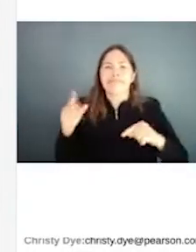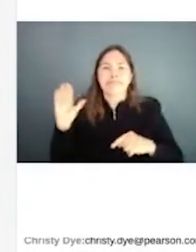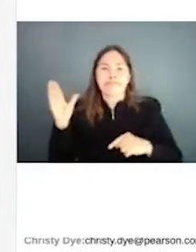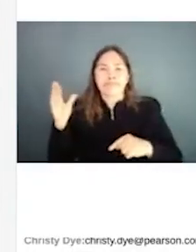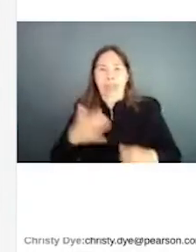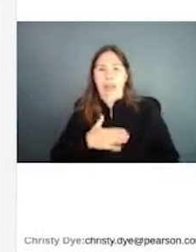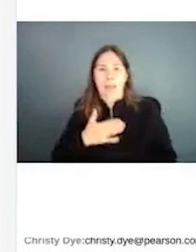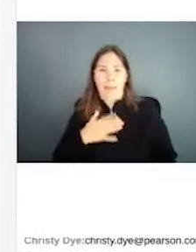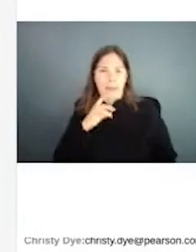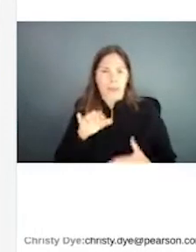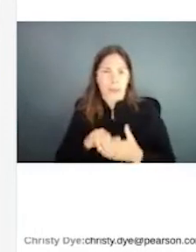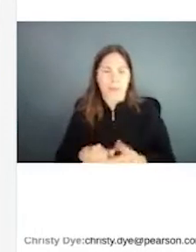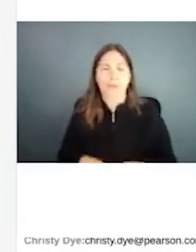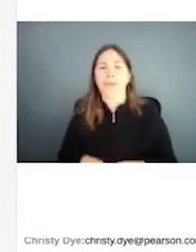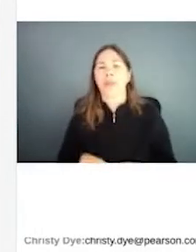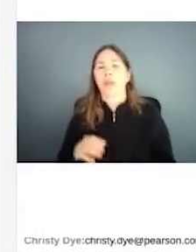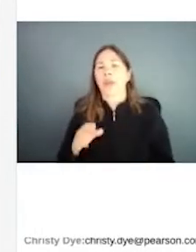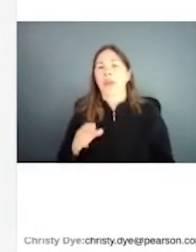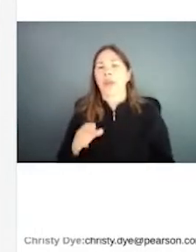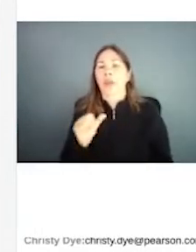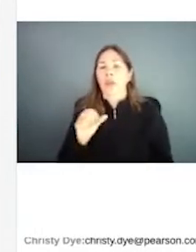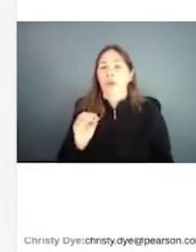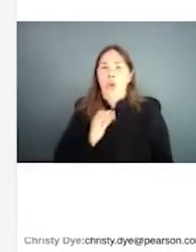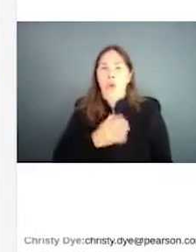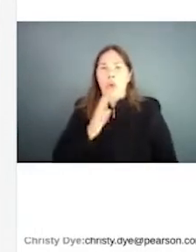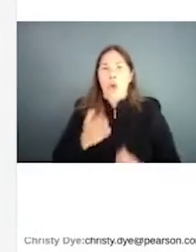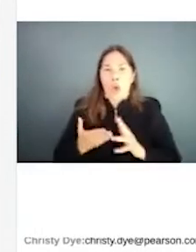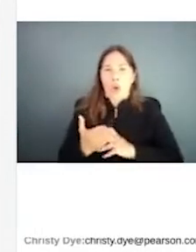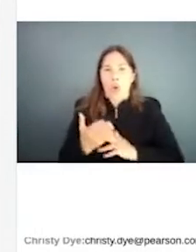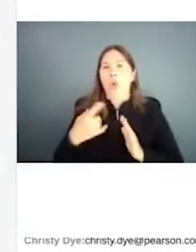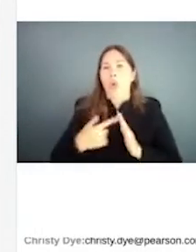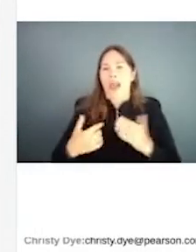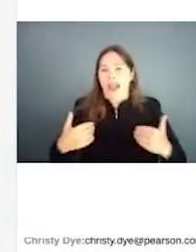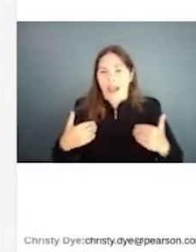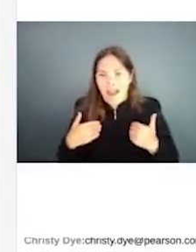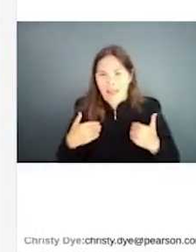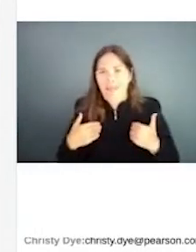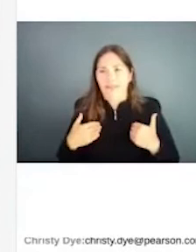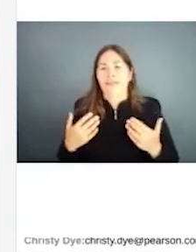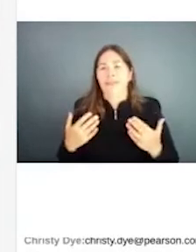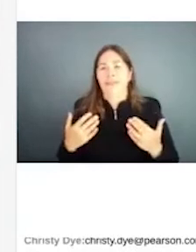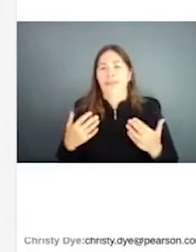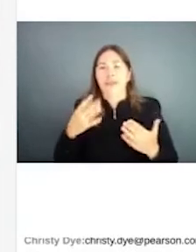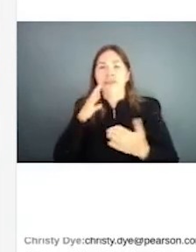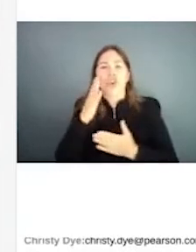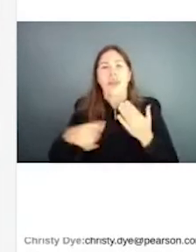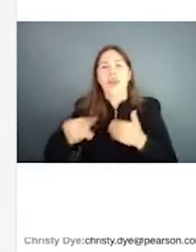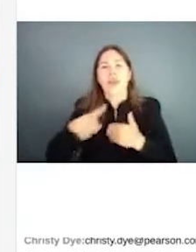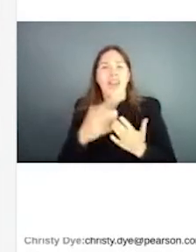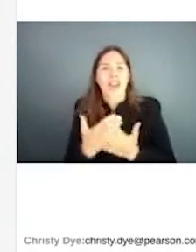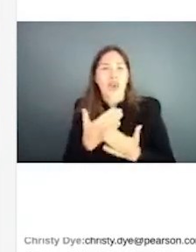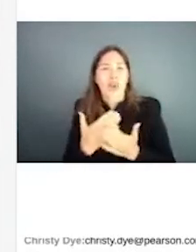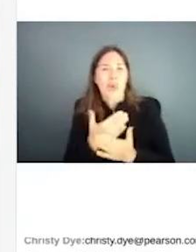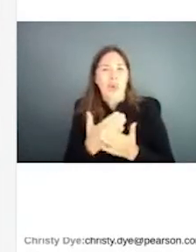to do it. And so we're going to go through what I have. Again, for those of you that are newer, it may not